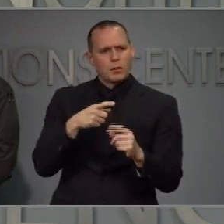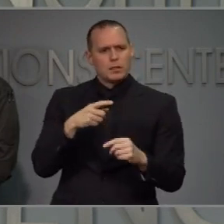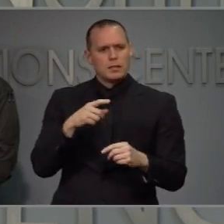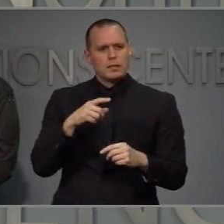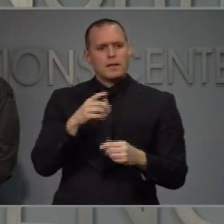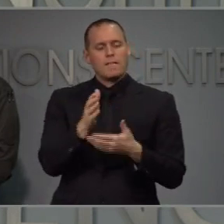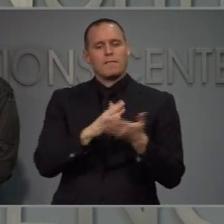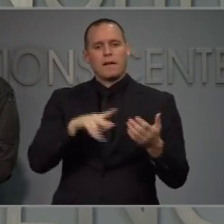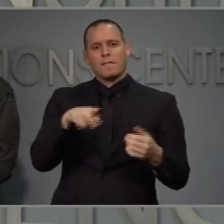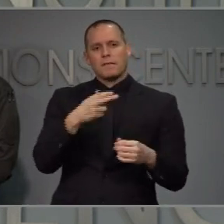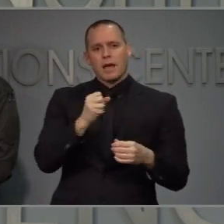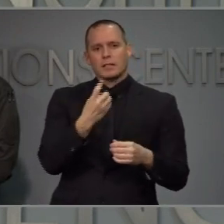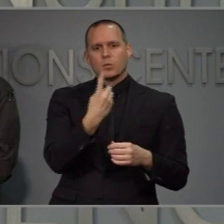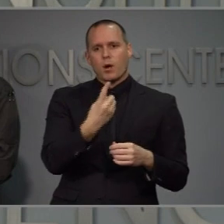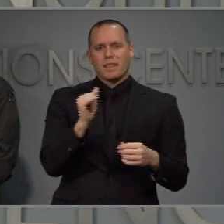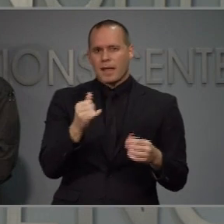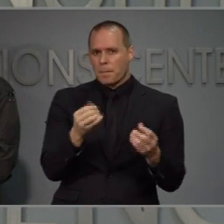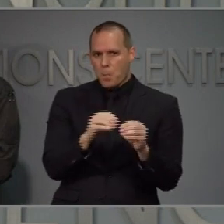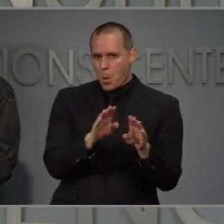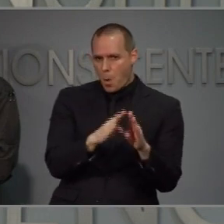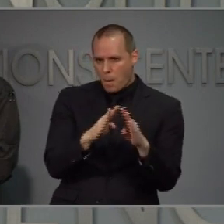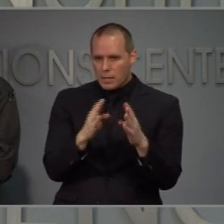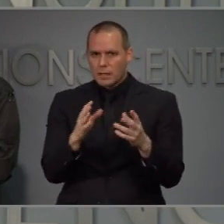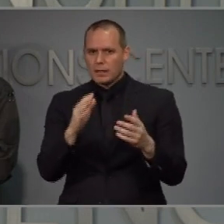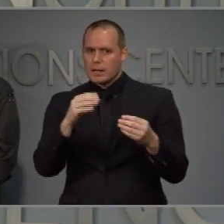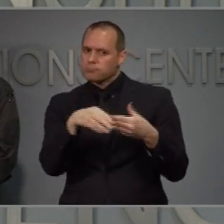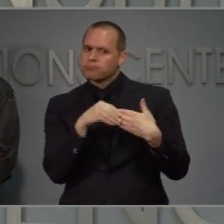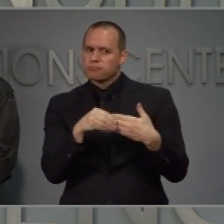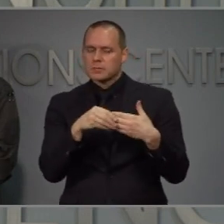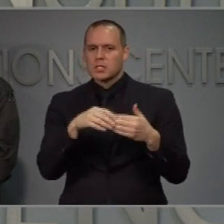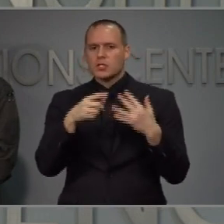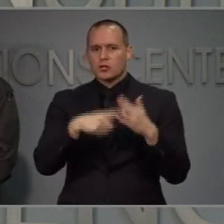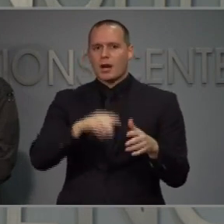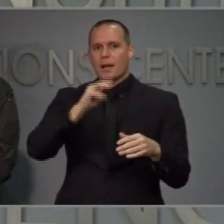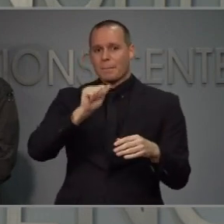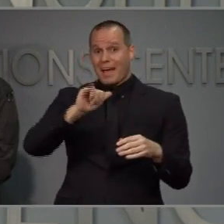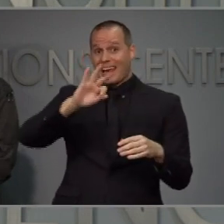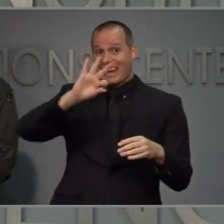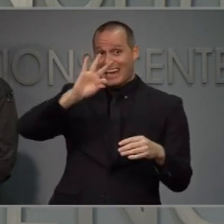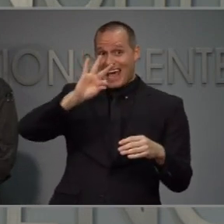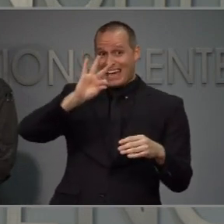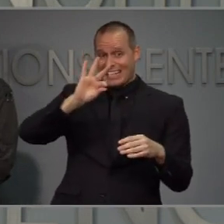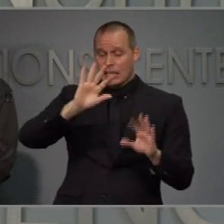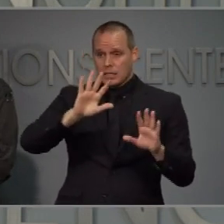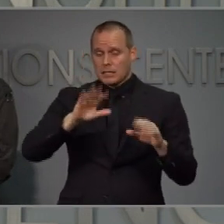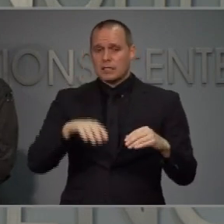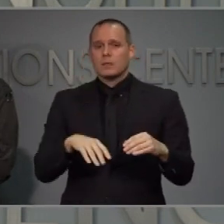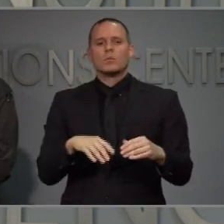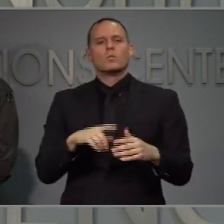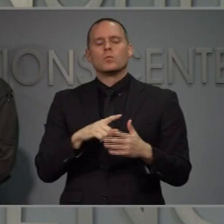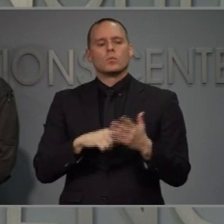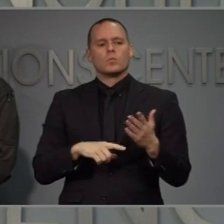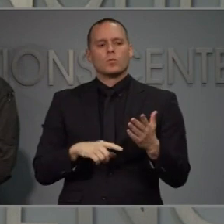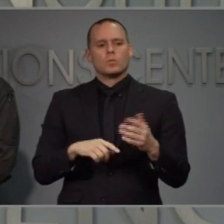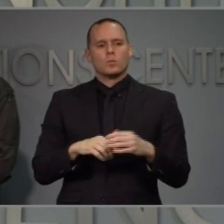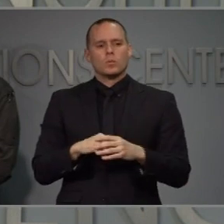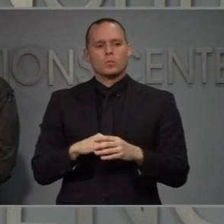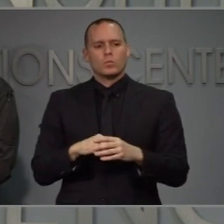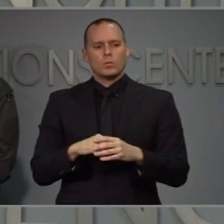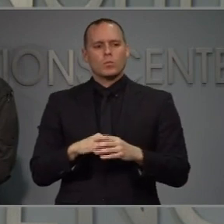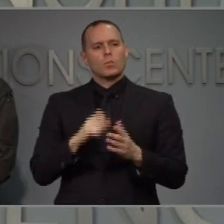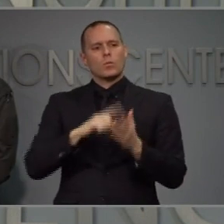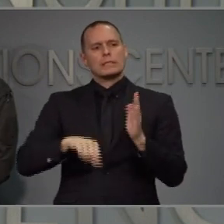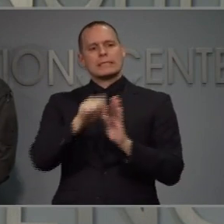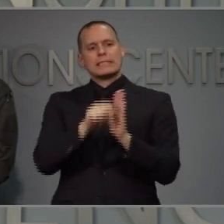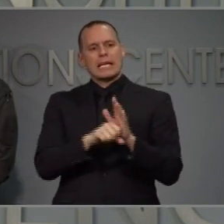business restrictions would be lifting starting May 9th, and how is the state currently enforcing the restrictions that we have